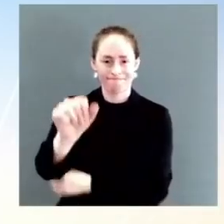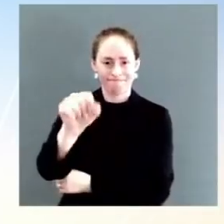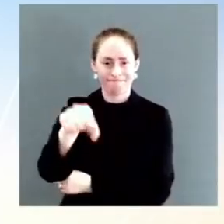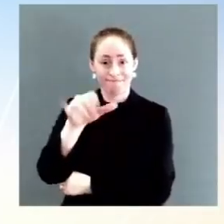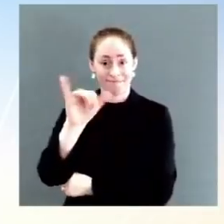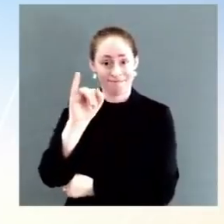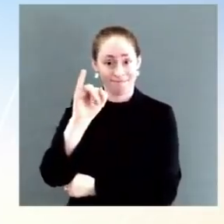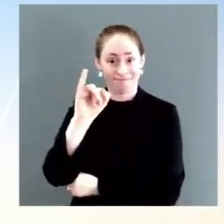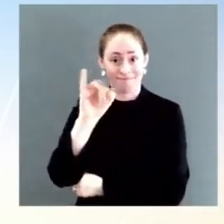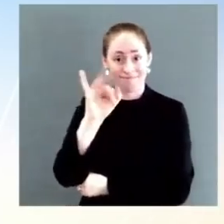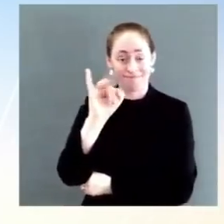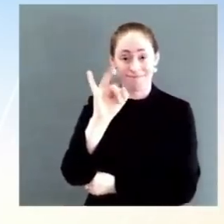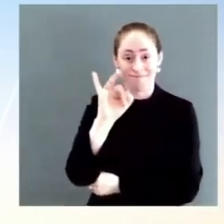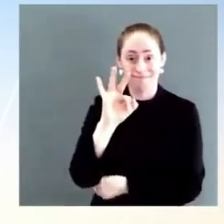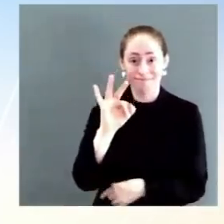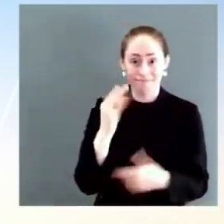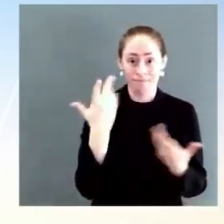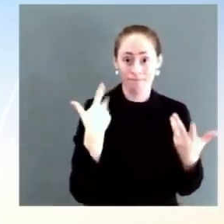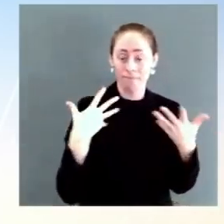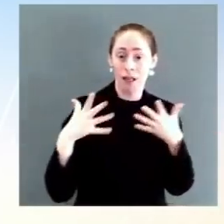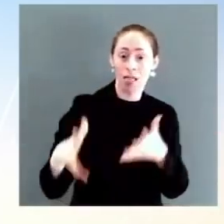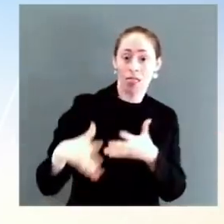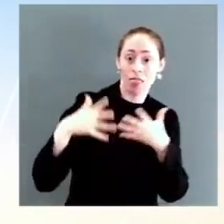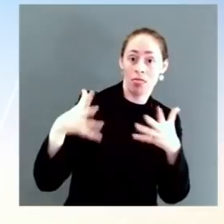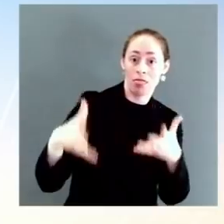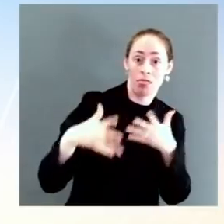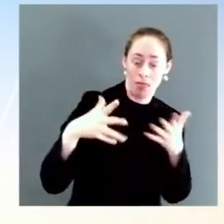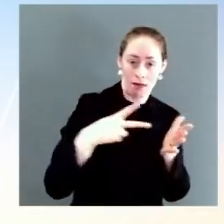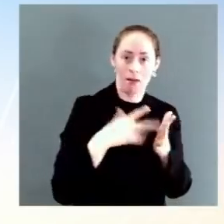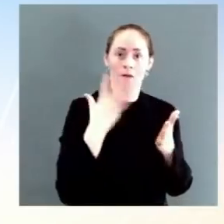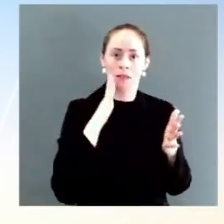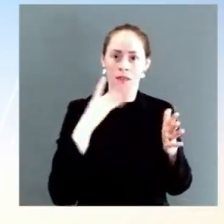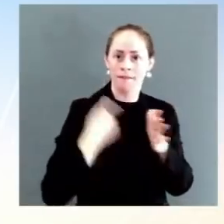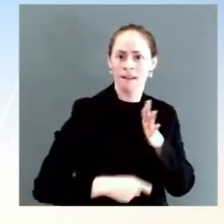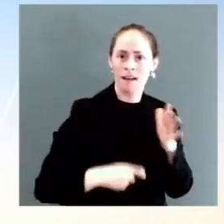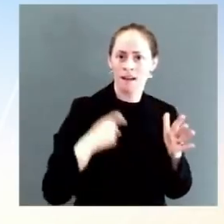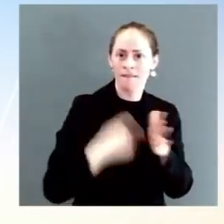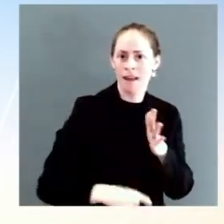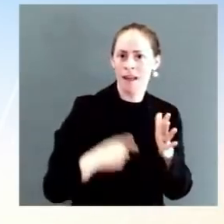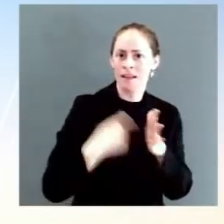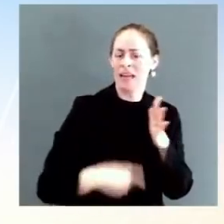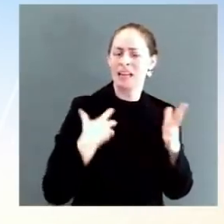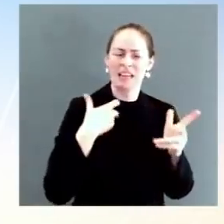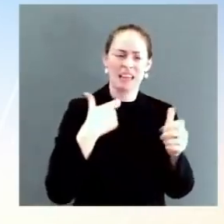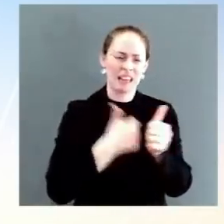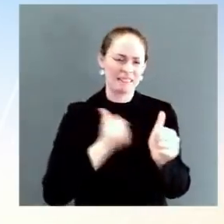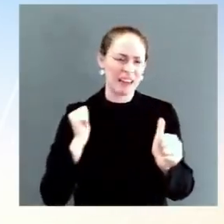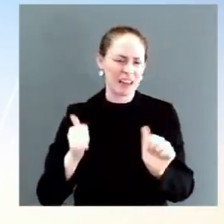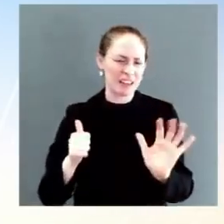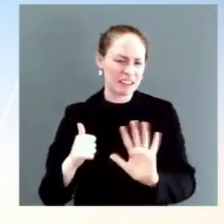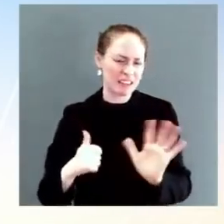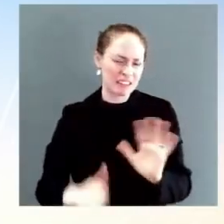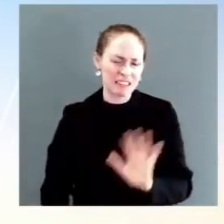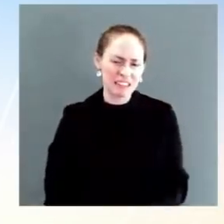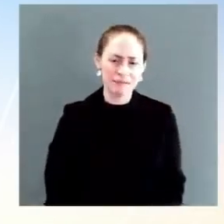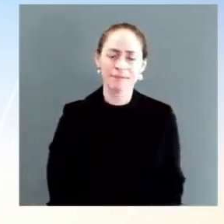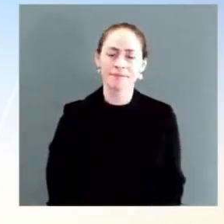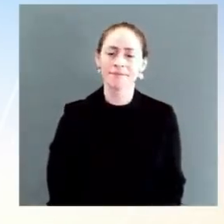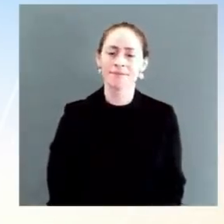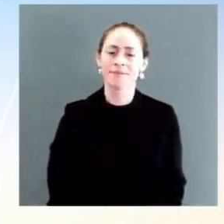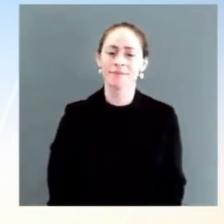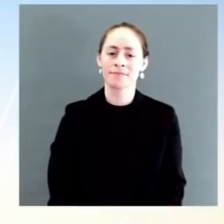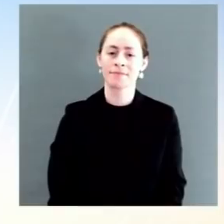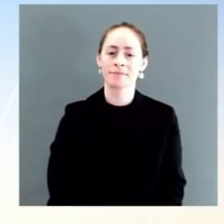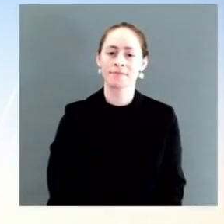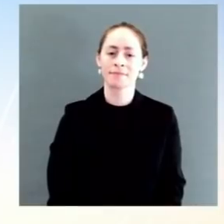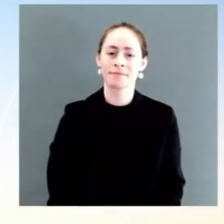inaugural Space Council meeting today. She will be announcing 5 new members of the council, including the Secretaries of Education, Labor, Agriculture,